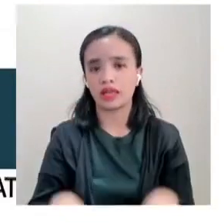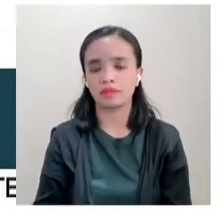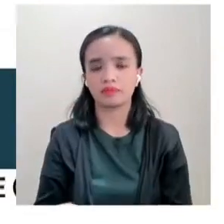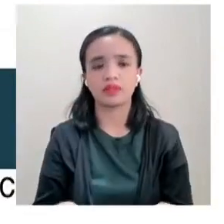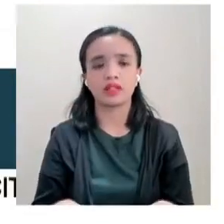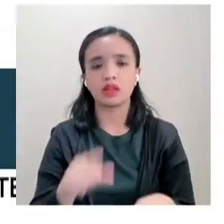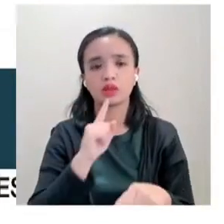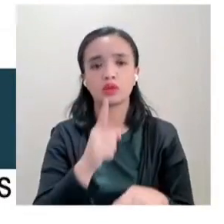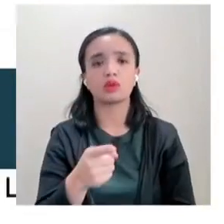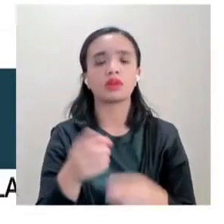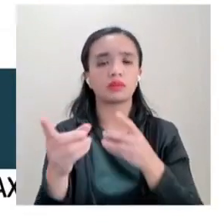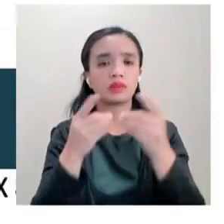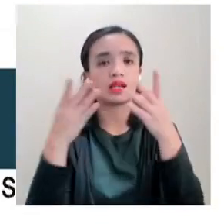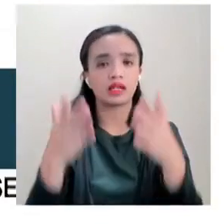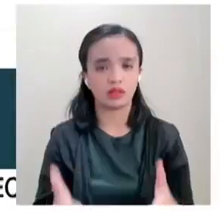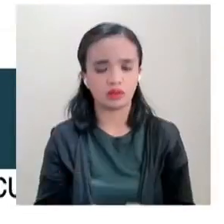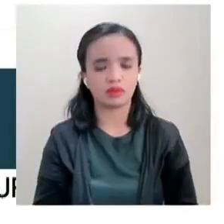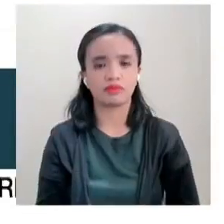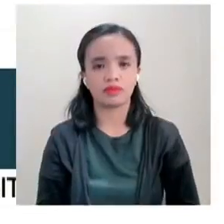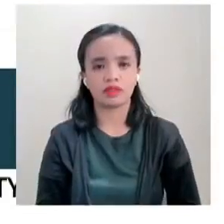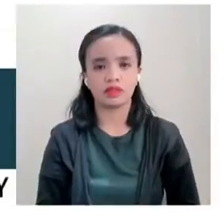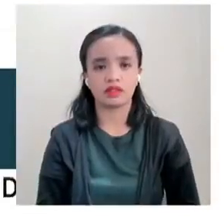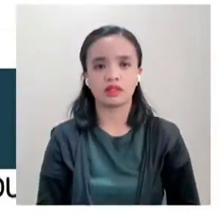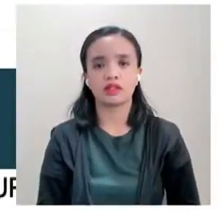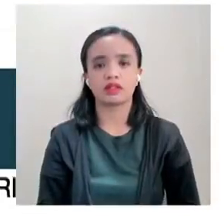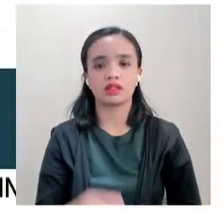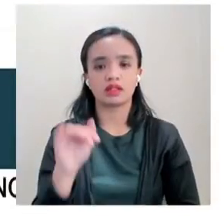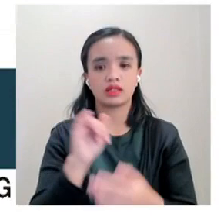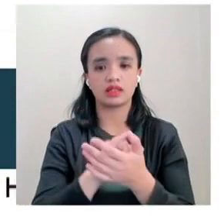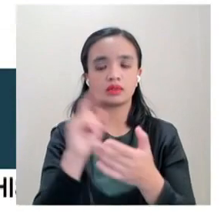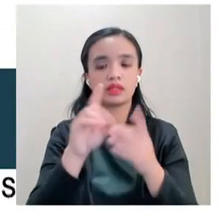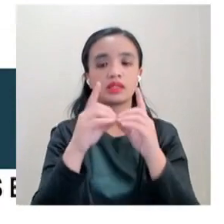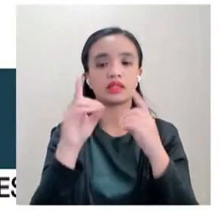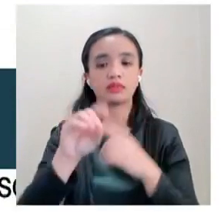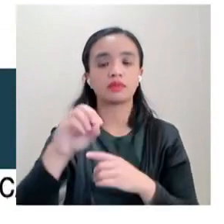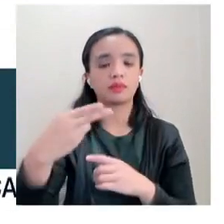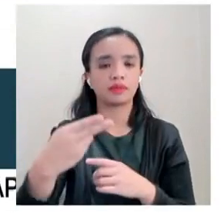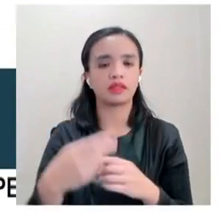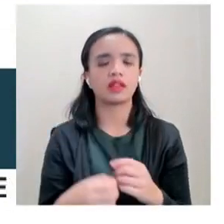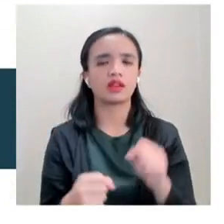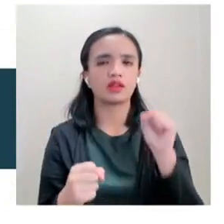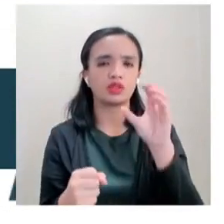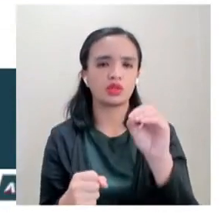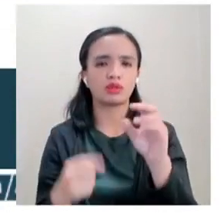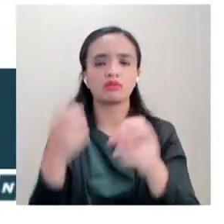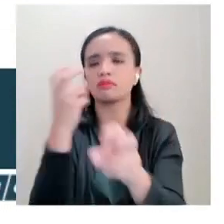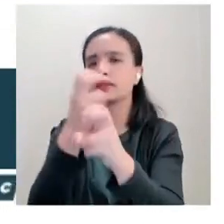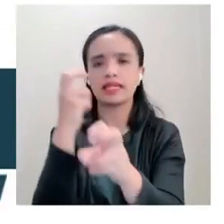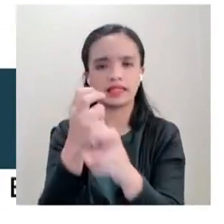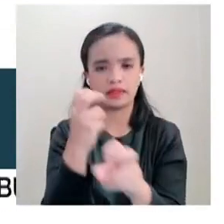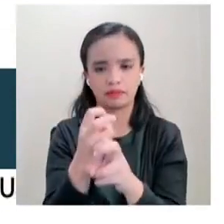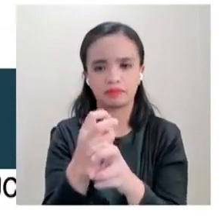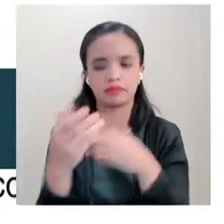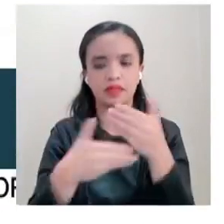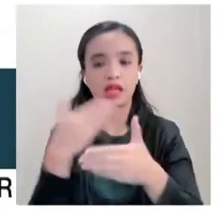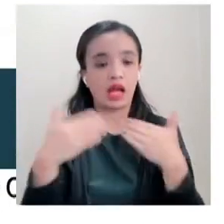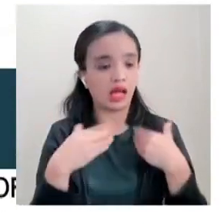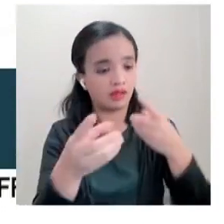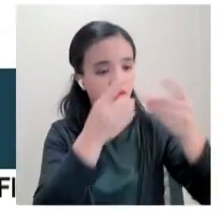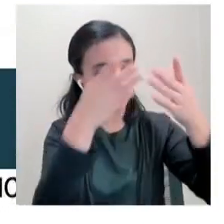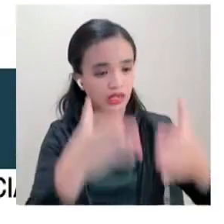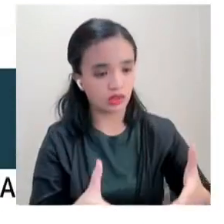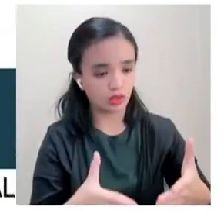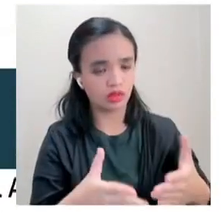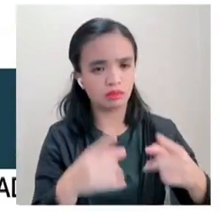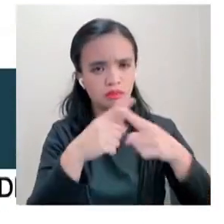a director for and go through the ranks of the Department of Health. So, medyo masalimuot po kasi na you have a director for a position, but